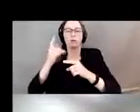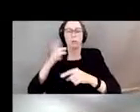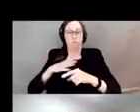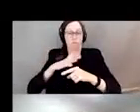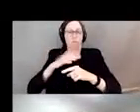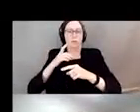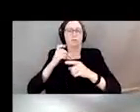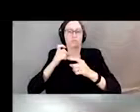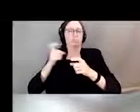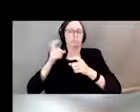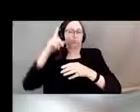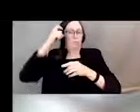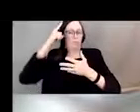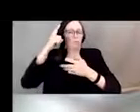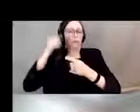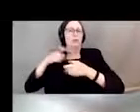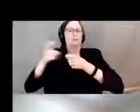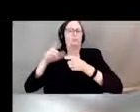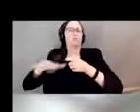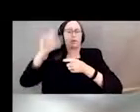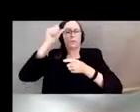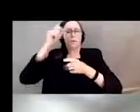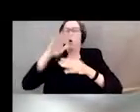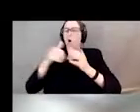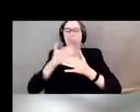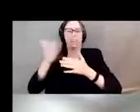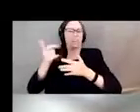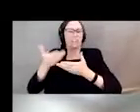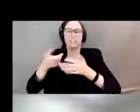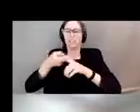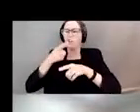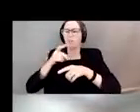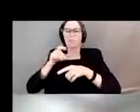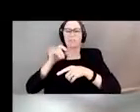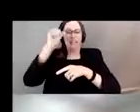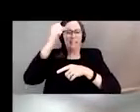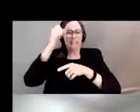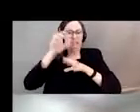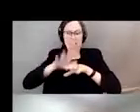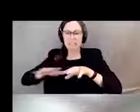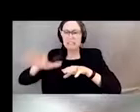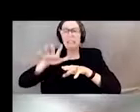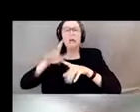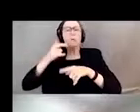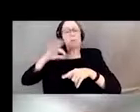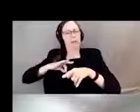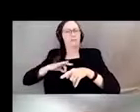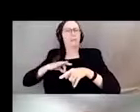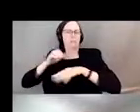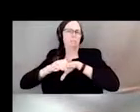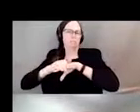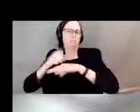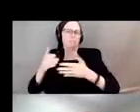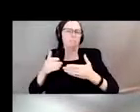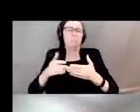in India. So all of the goods, all the raw materials that are coming out of the Indian subcontinent benefit Great Britain. Any